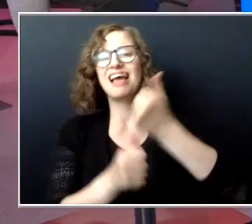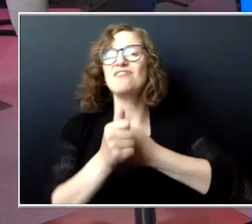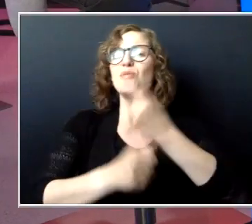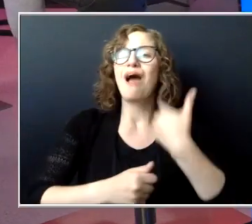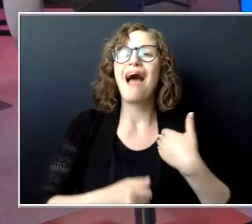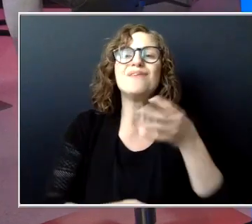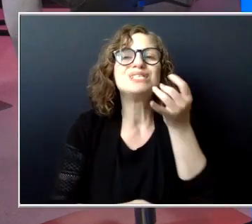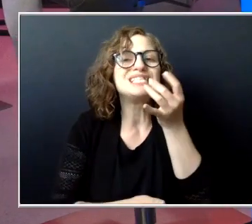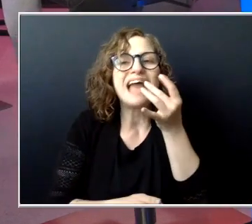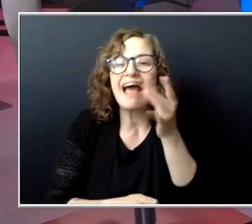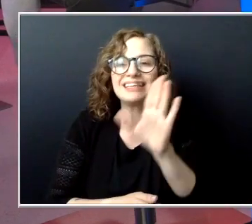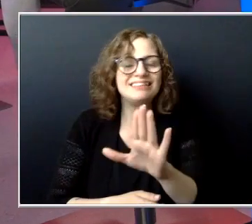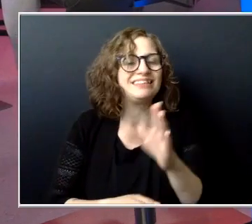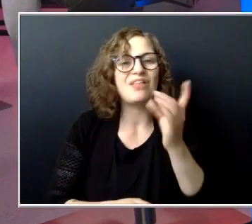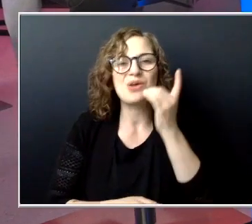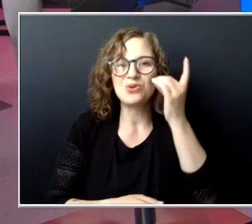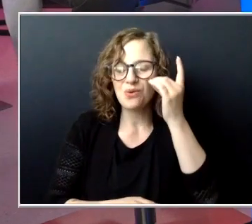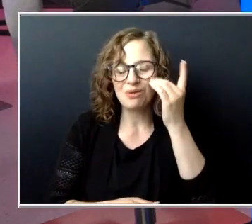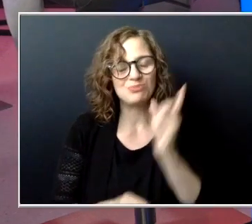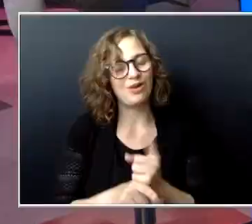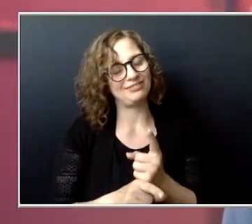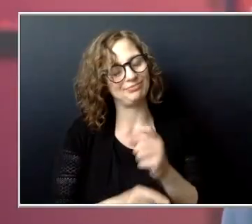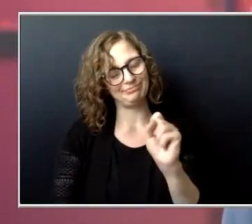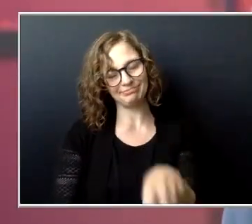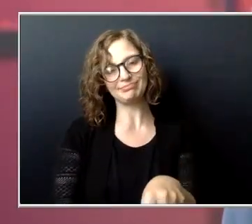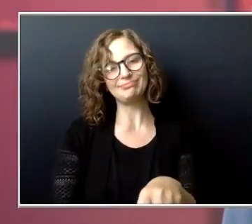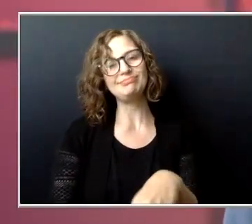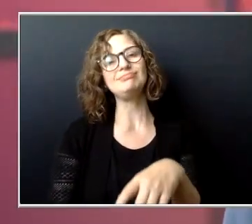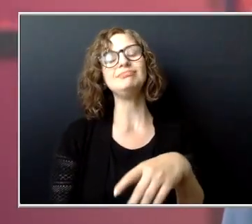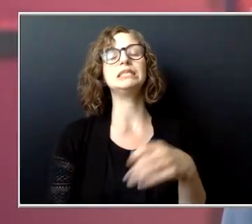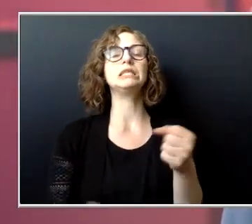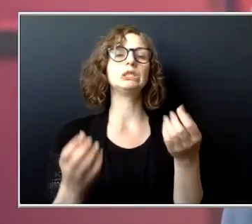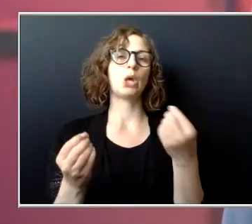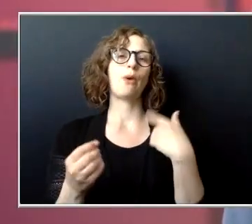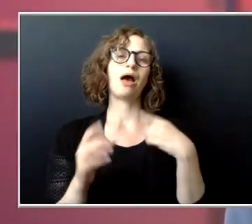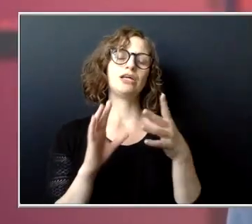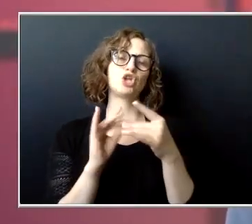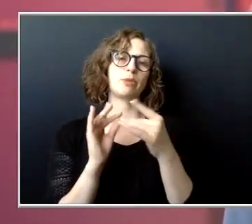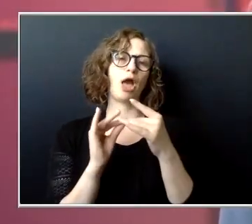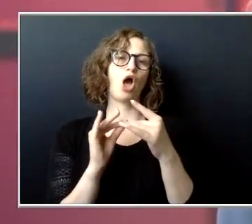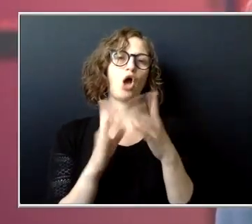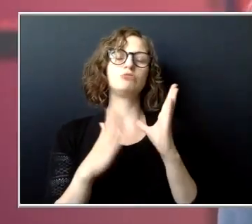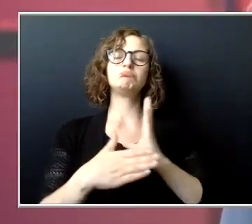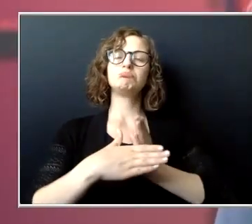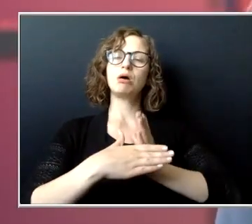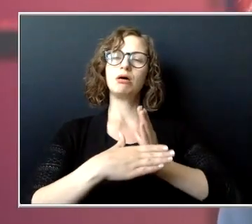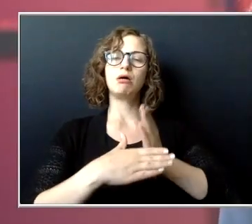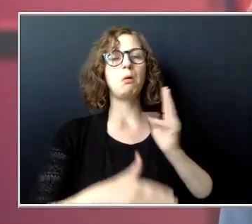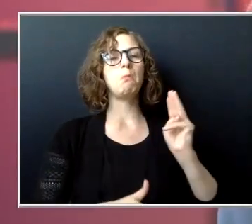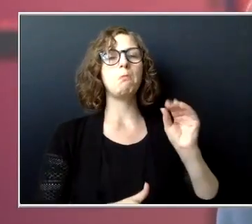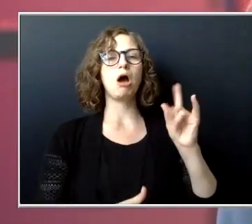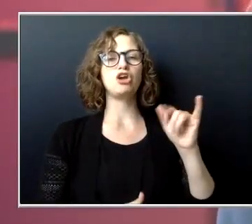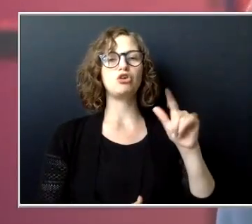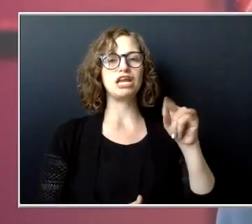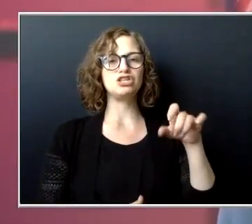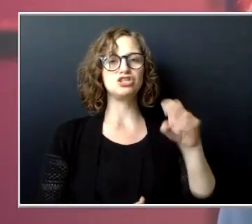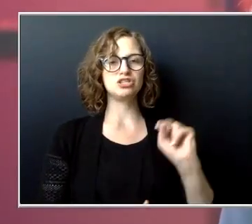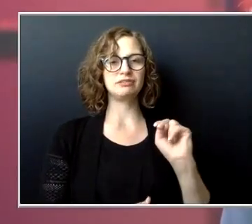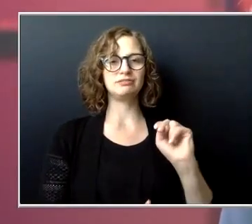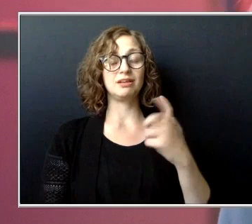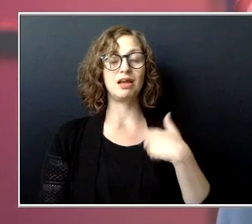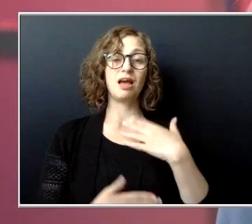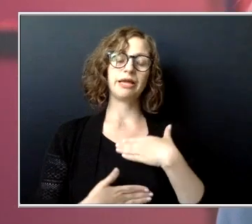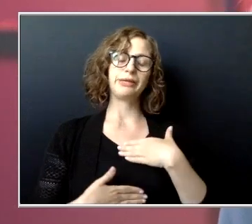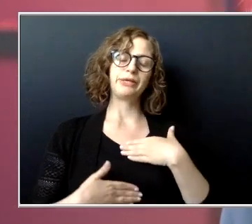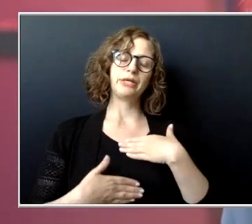cookies. Yes, exactly. So yeah, I talk about moderation, everything in moderation. I enjoy eating cookies most